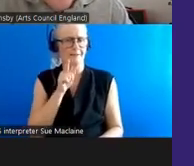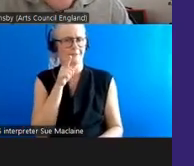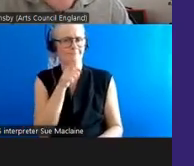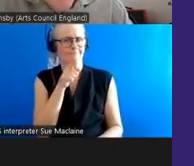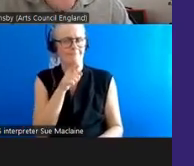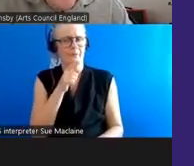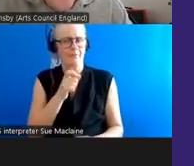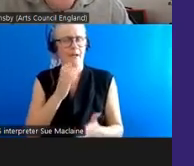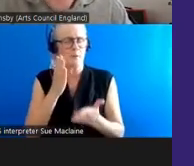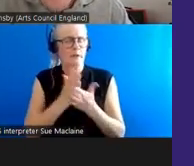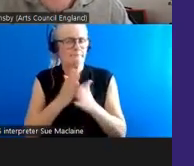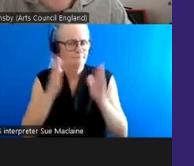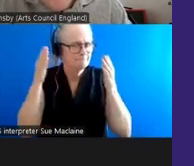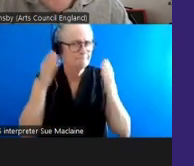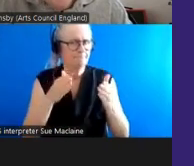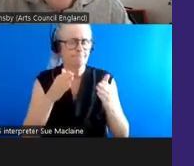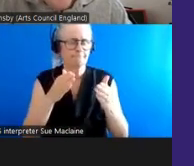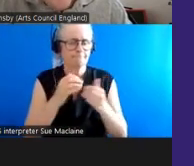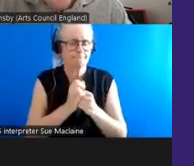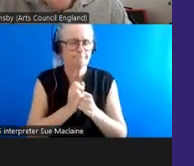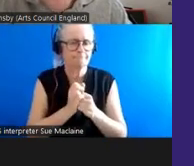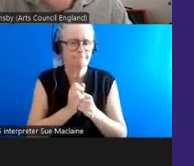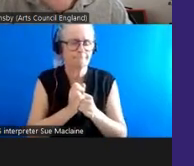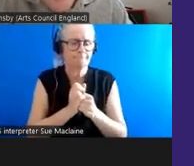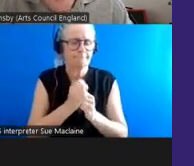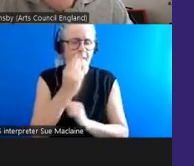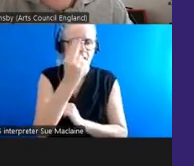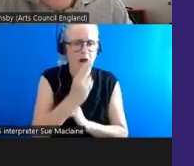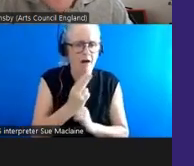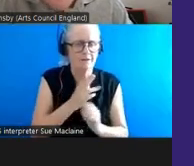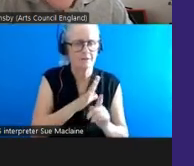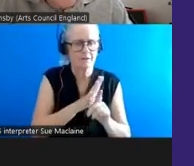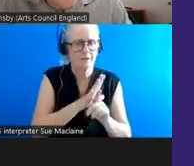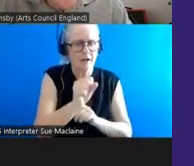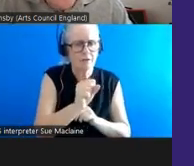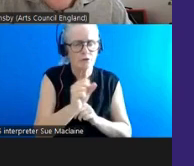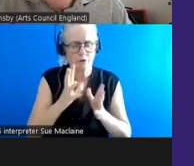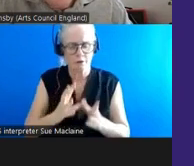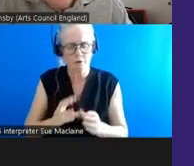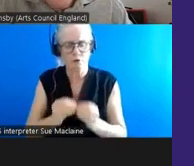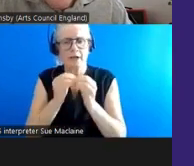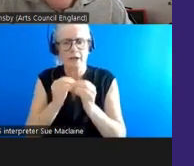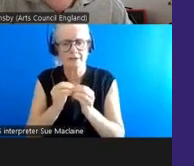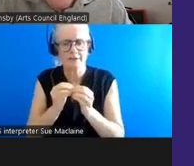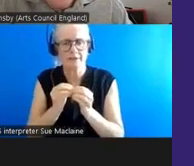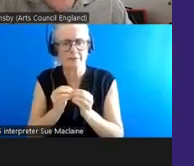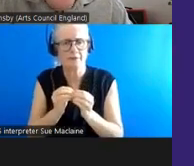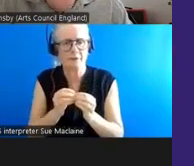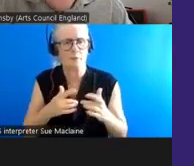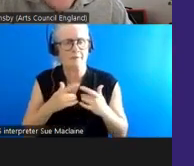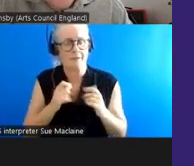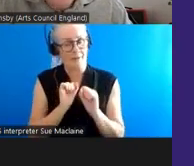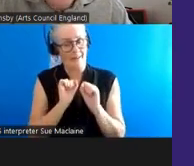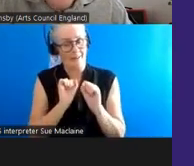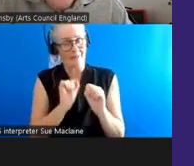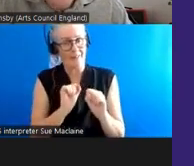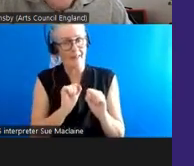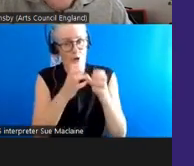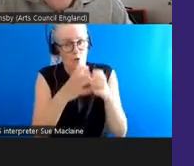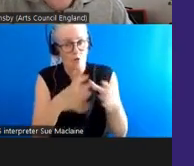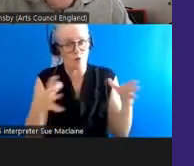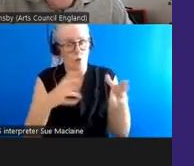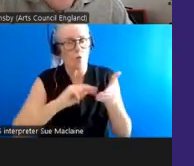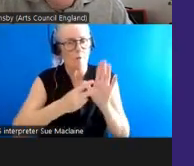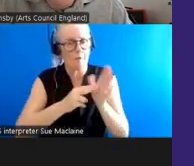creative industries and by extension arts and culture as well within their activity, within their local growth plans, and they'll actually be